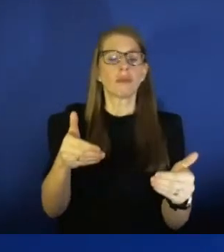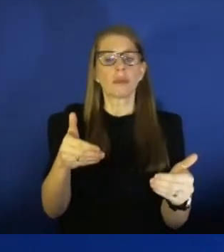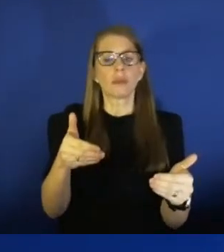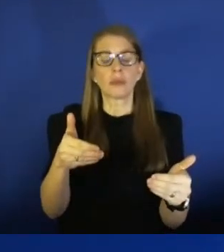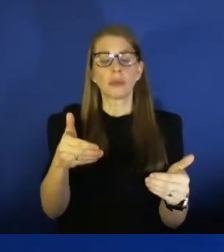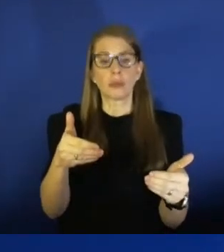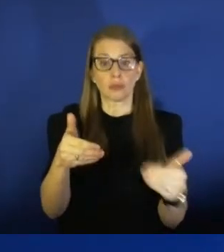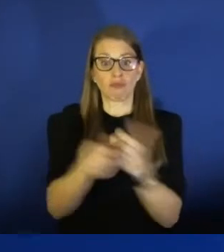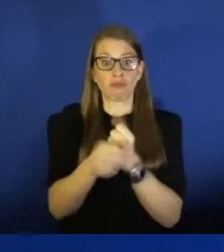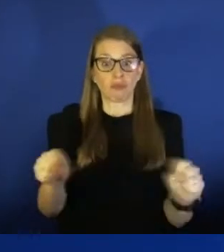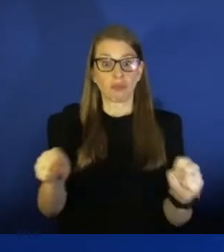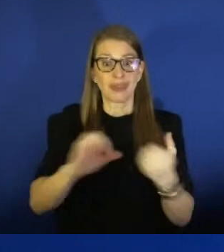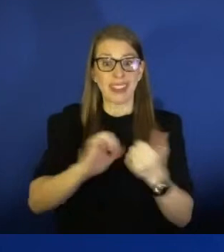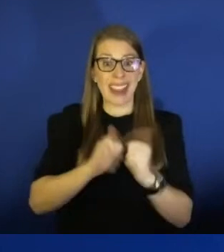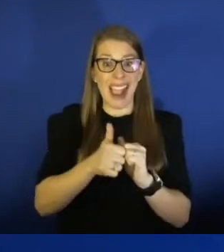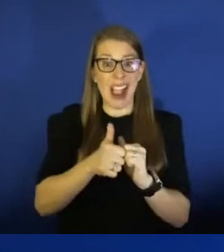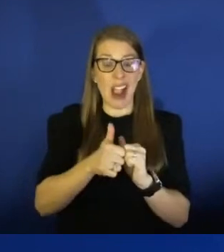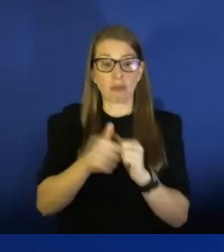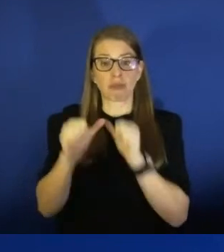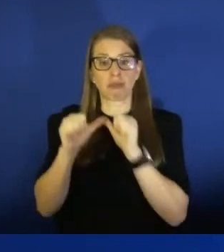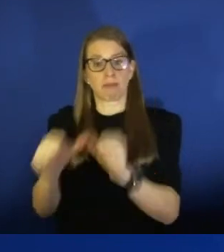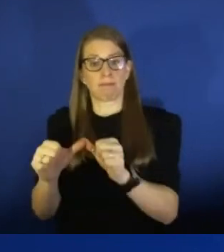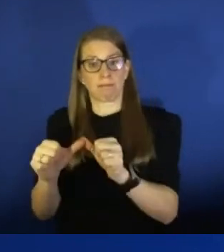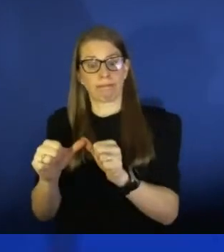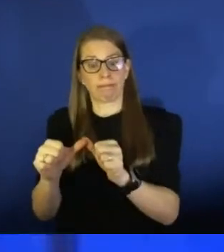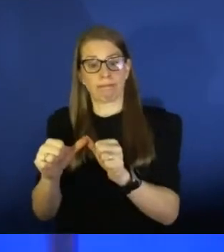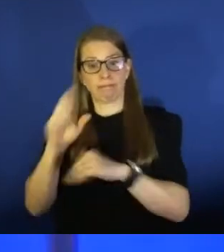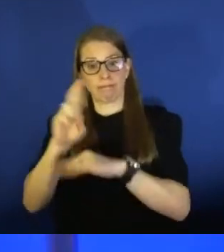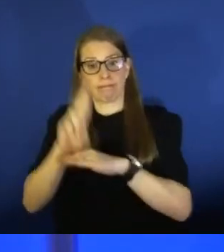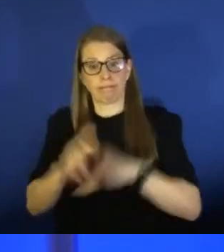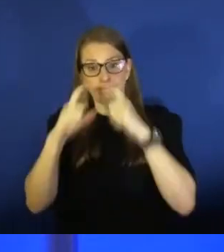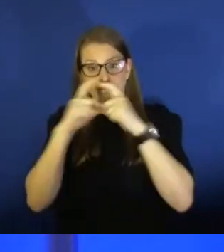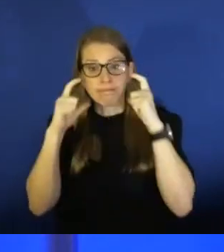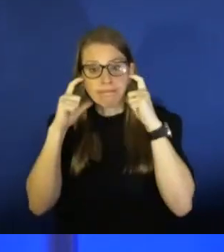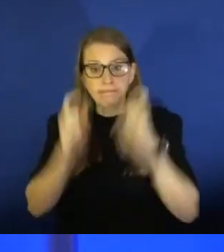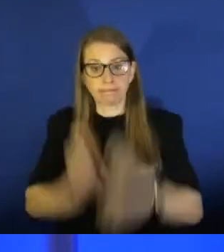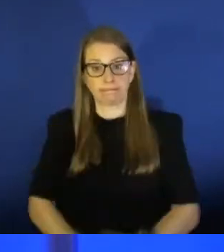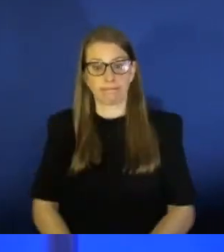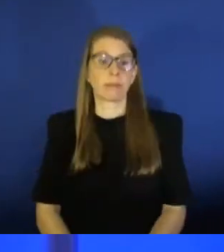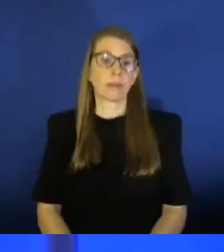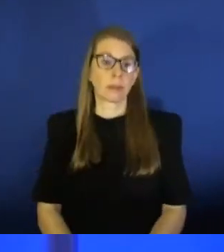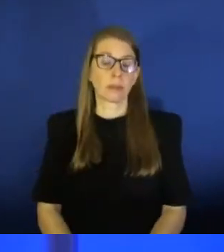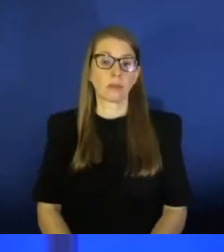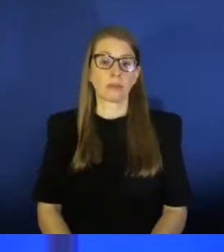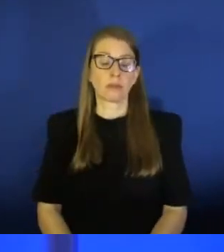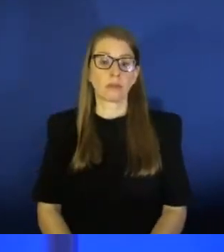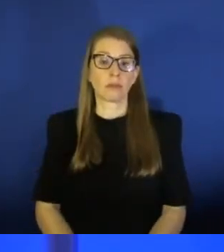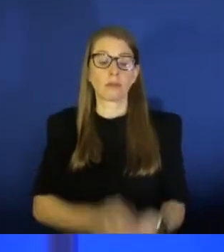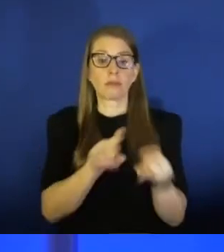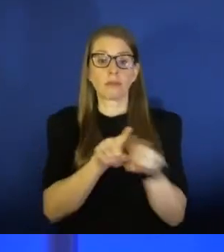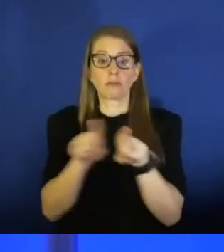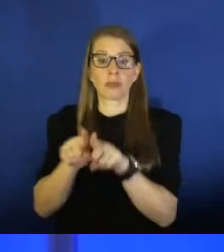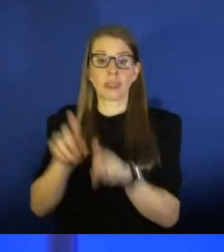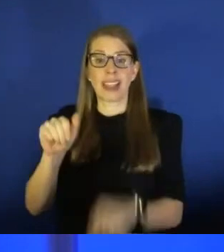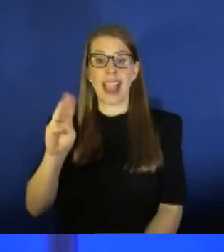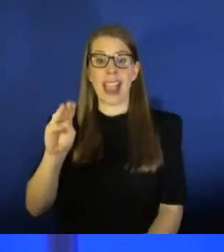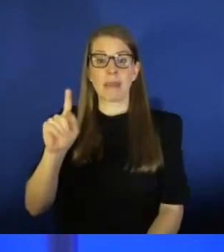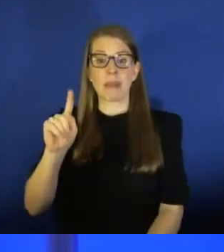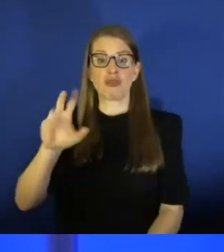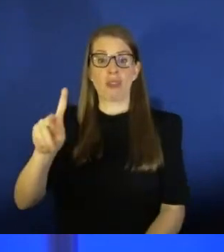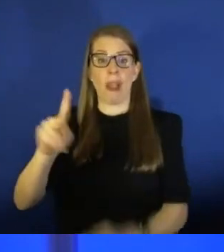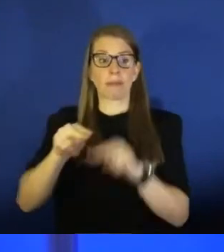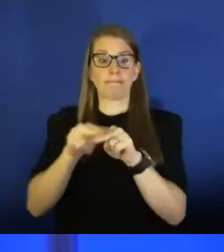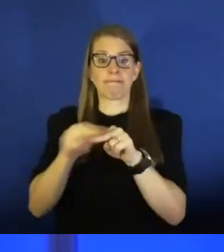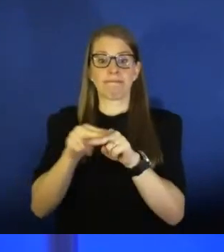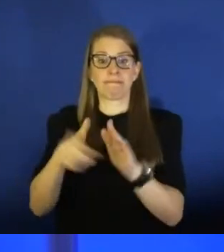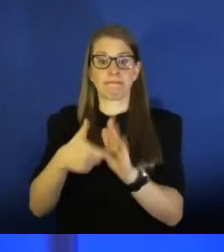the safest is to continue to do the masking. Meanwhile, on the ground, Amtrak says it will no longer require face